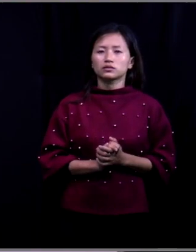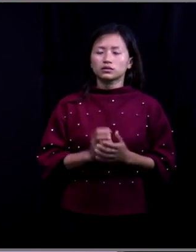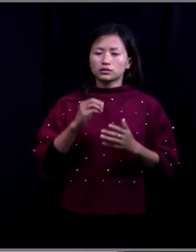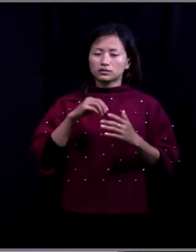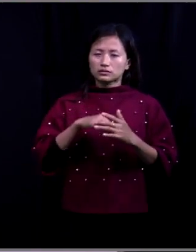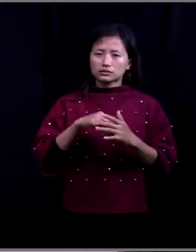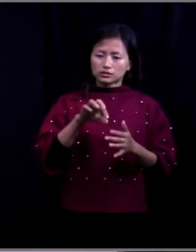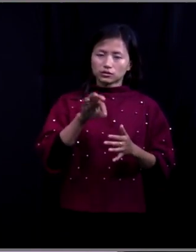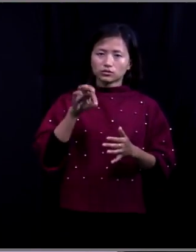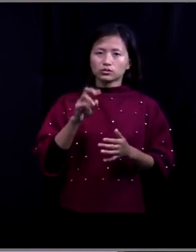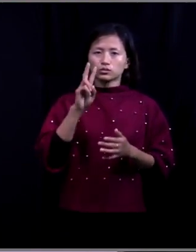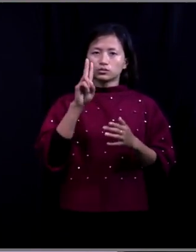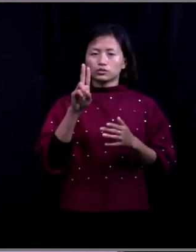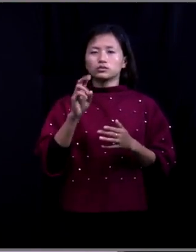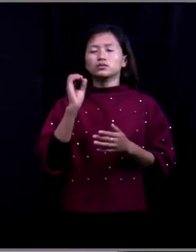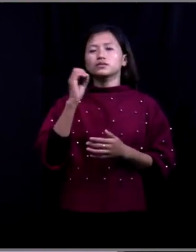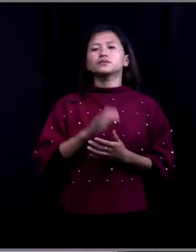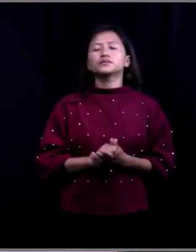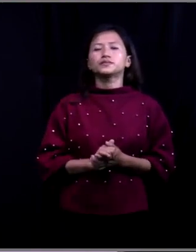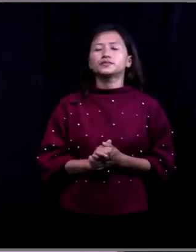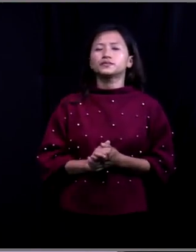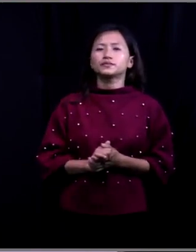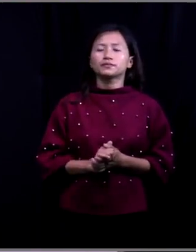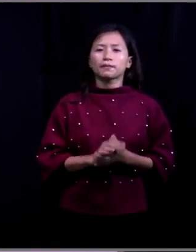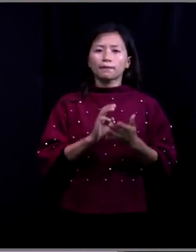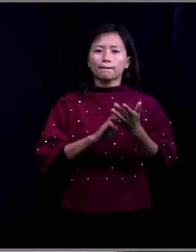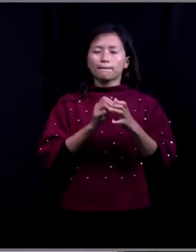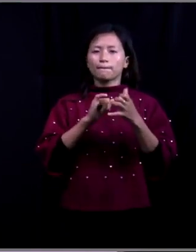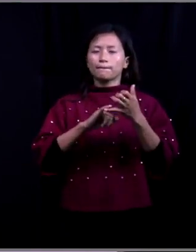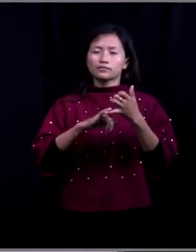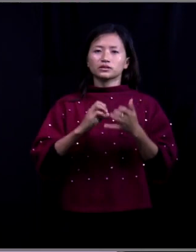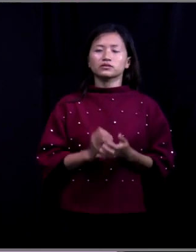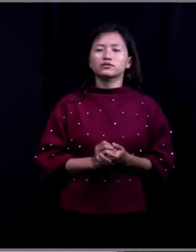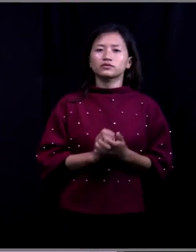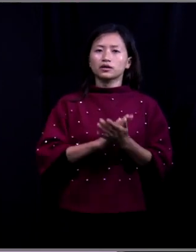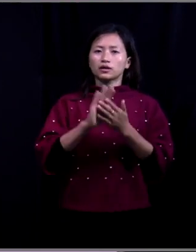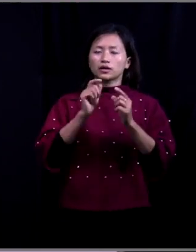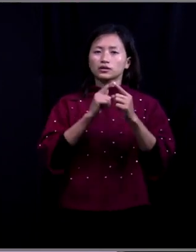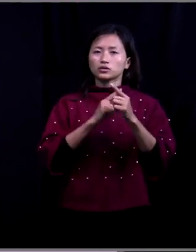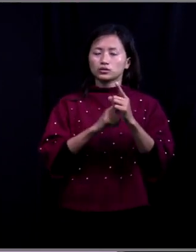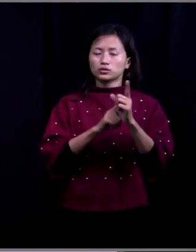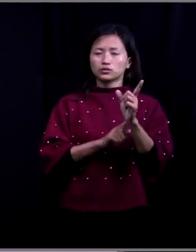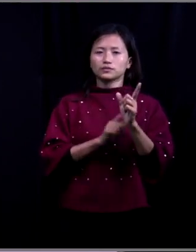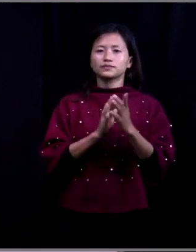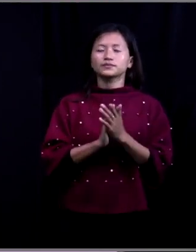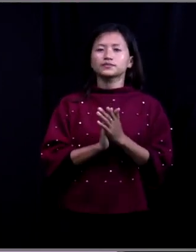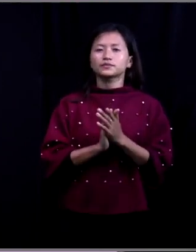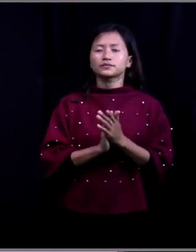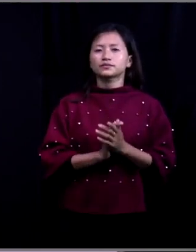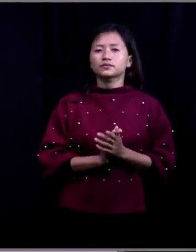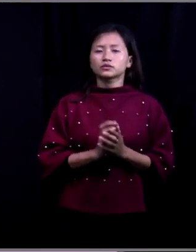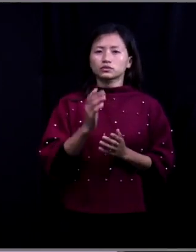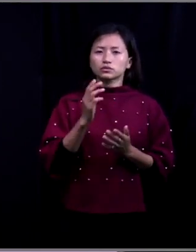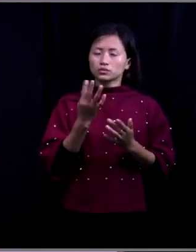in H2O will be equal to mass of hydrogen divided by total mass